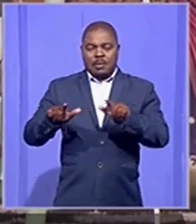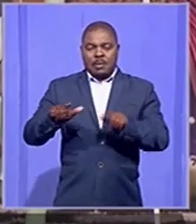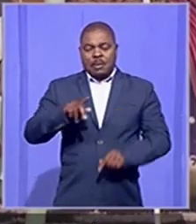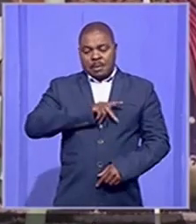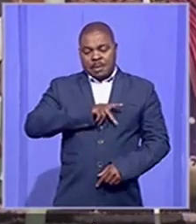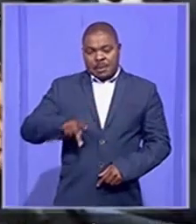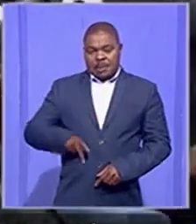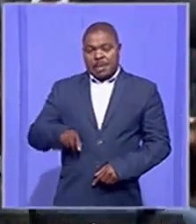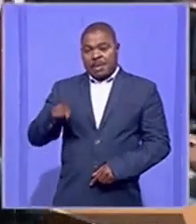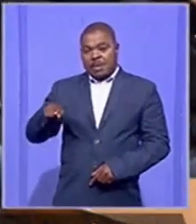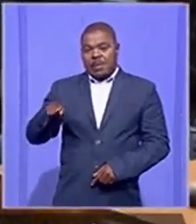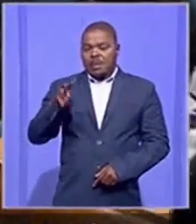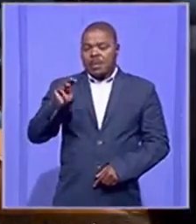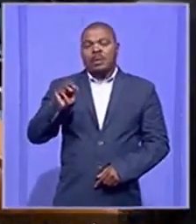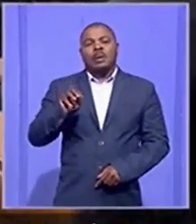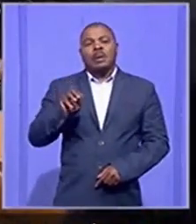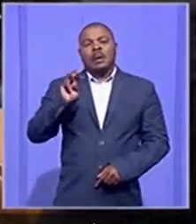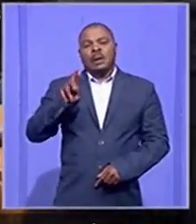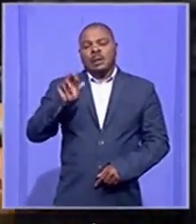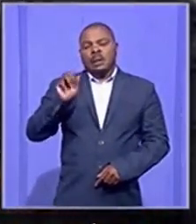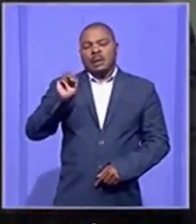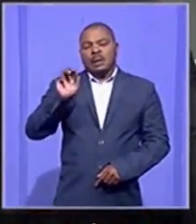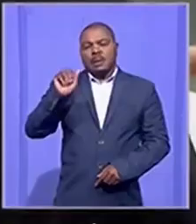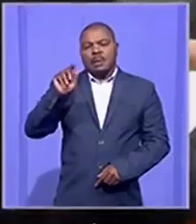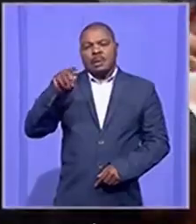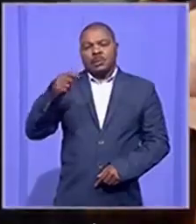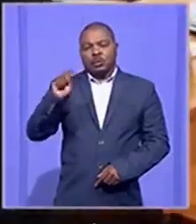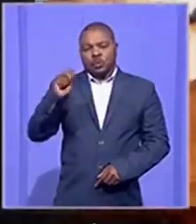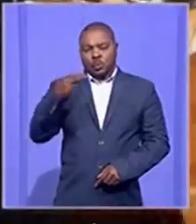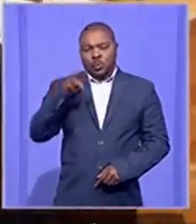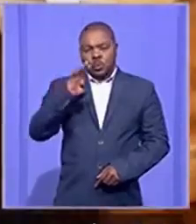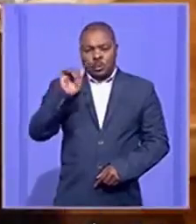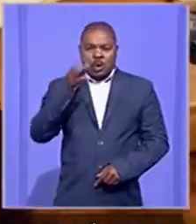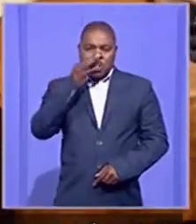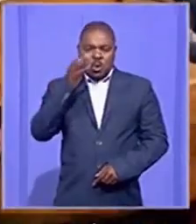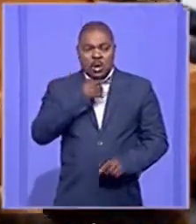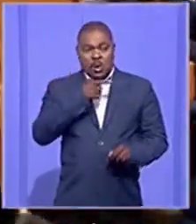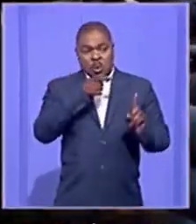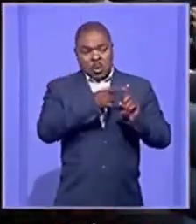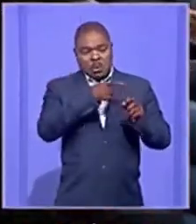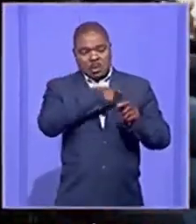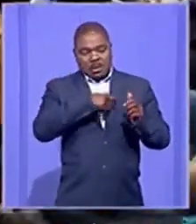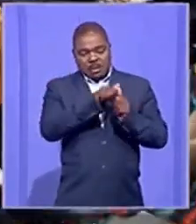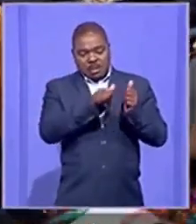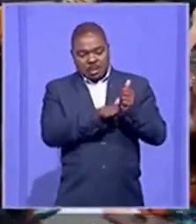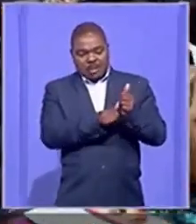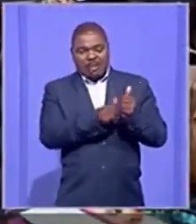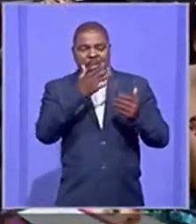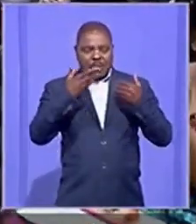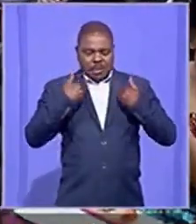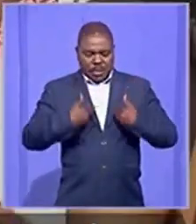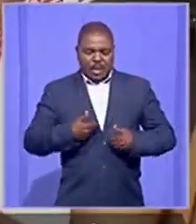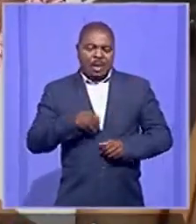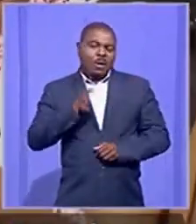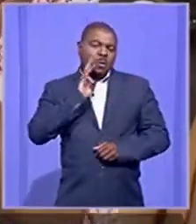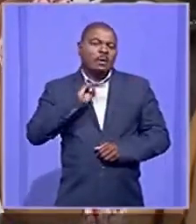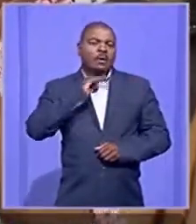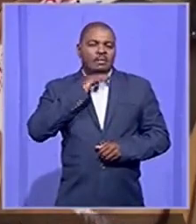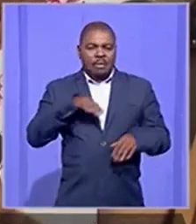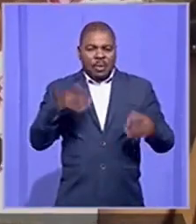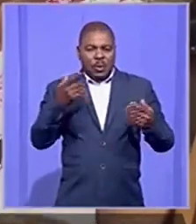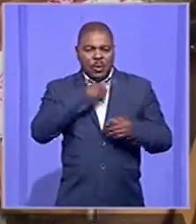re Mashatile o ka nne a itemogetse tlhokego ya metsi mo mmeleng ka ntlha ya di-temperature tse di kwa godimo. Deputy